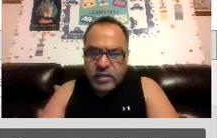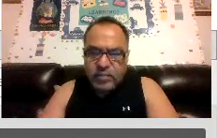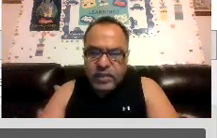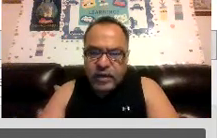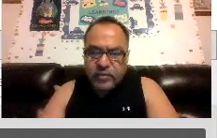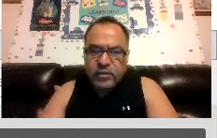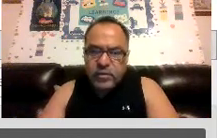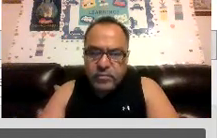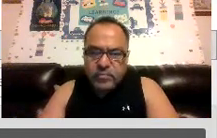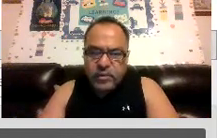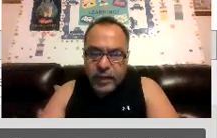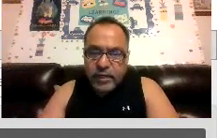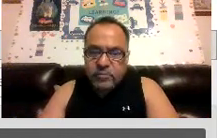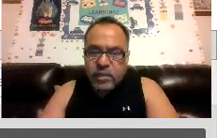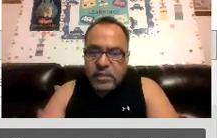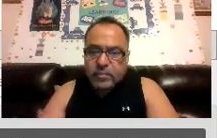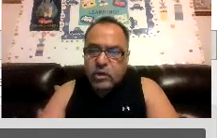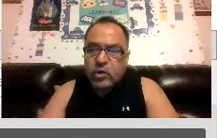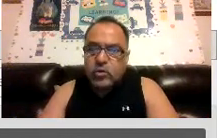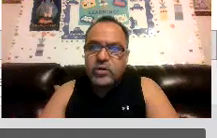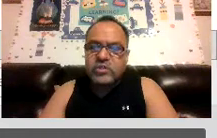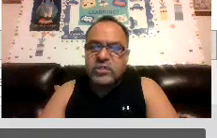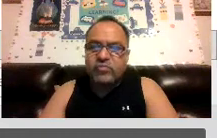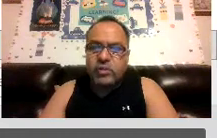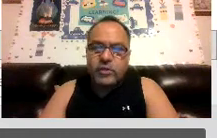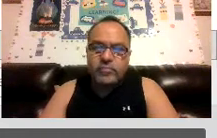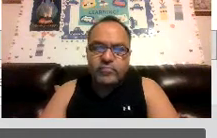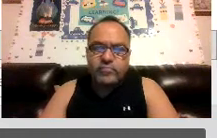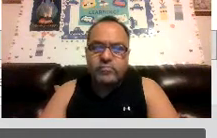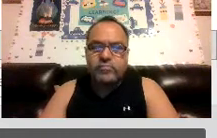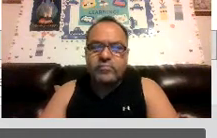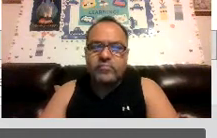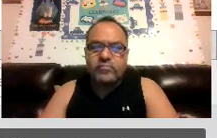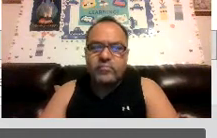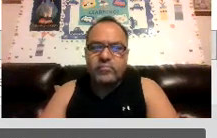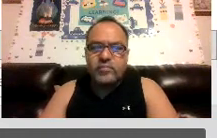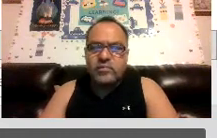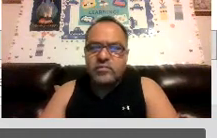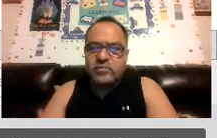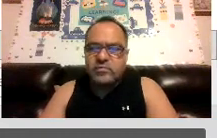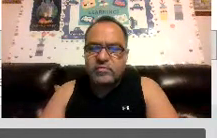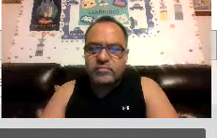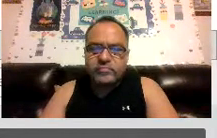light came down. The light made them glow softly.